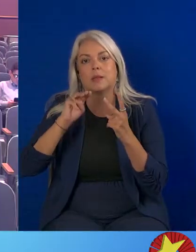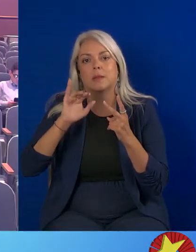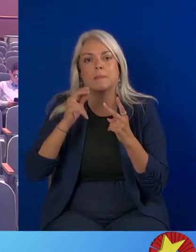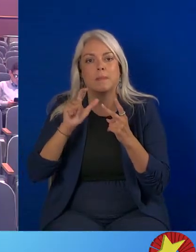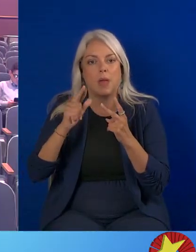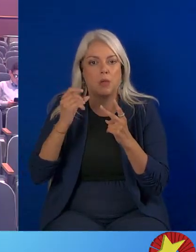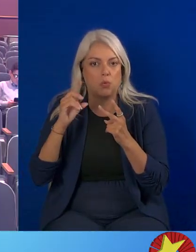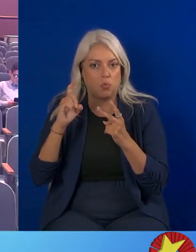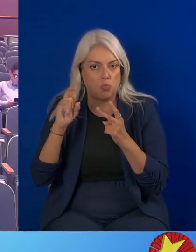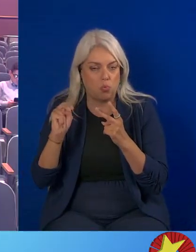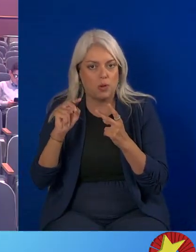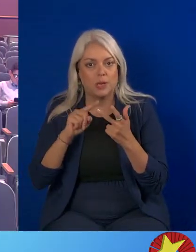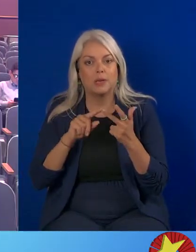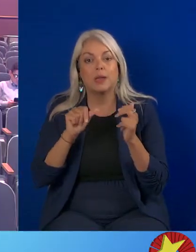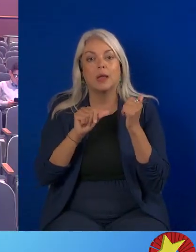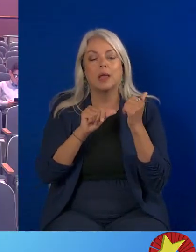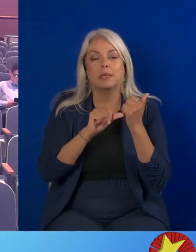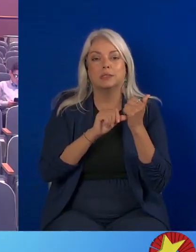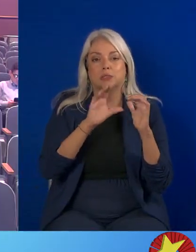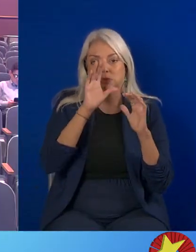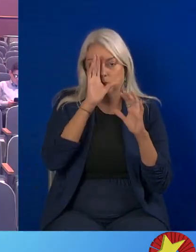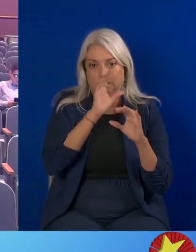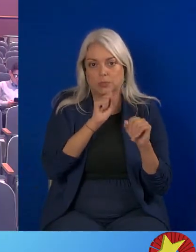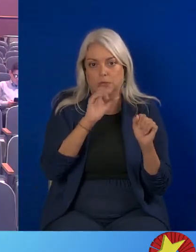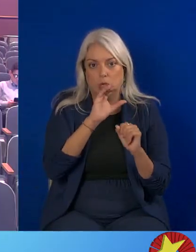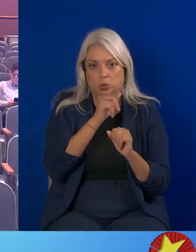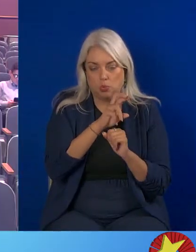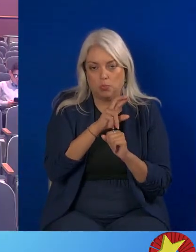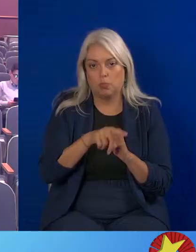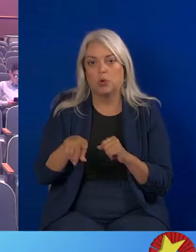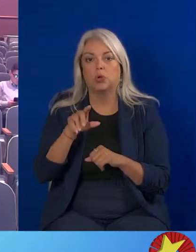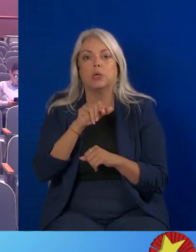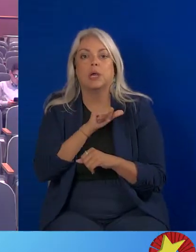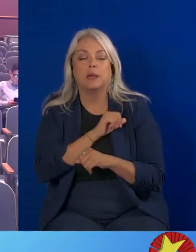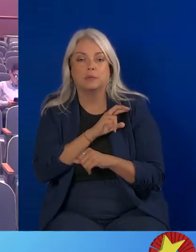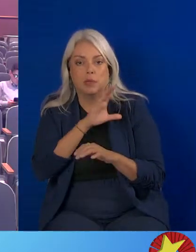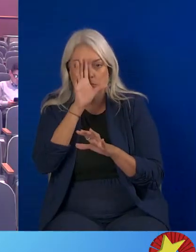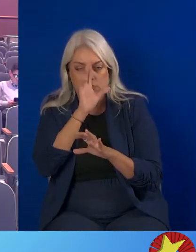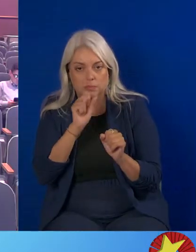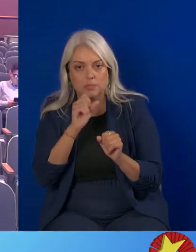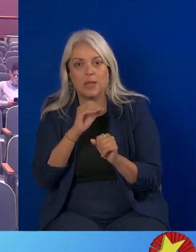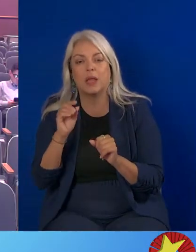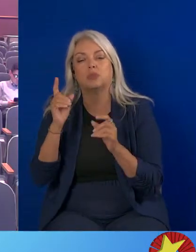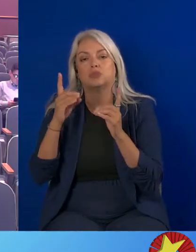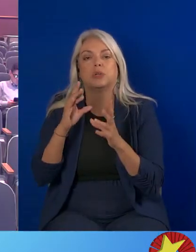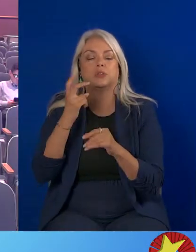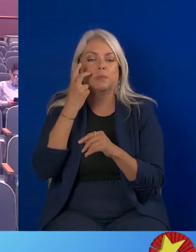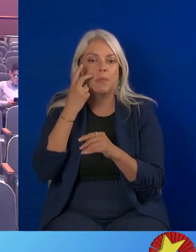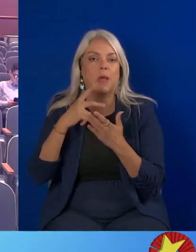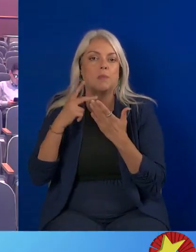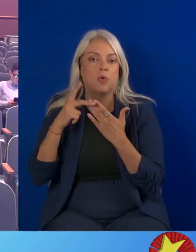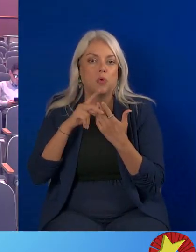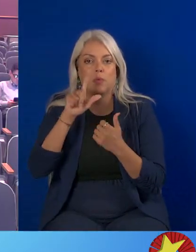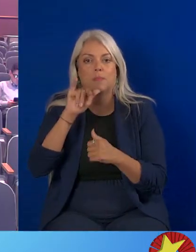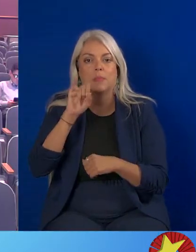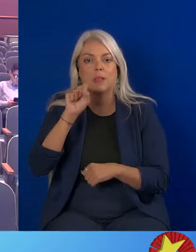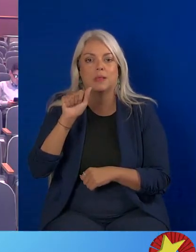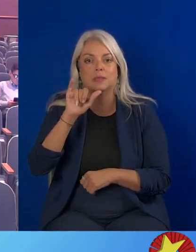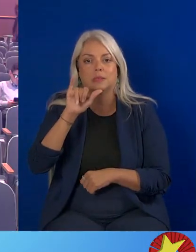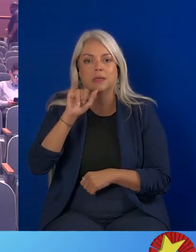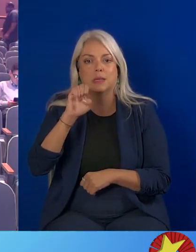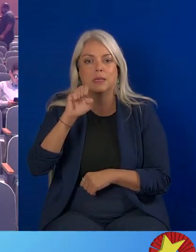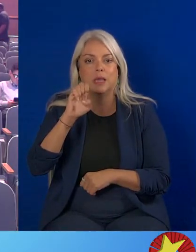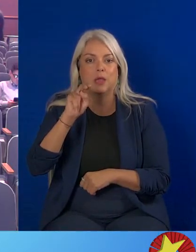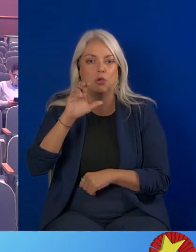Superintendent Reichman, Assistant Superintendent Cooper, and the Director of Blind Programs, Lisa Yancarelli. Lisa presented